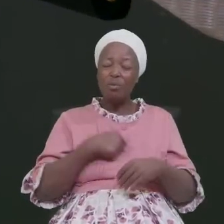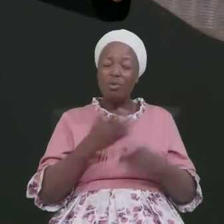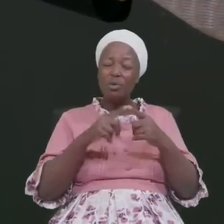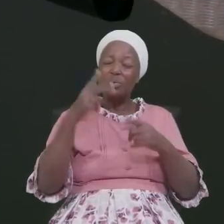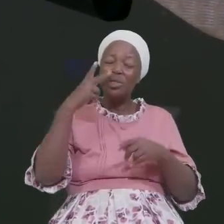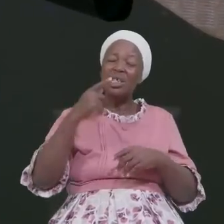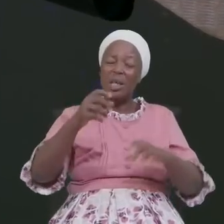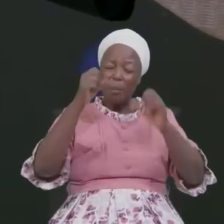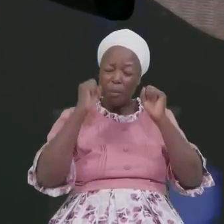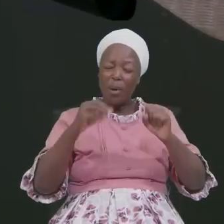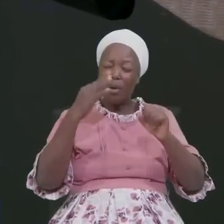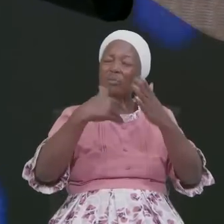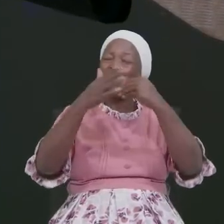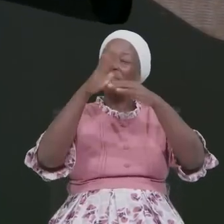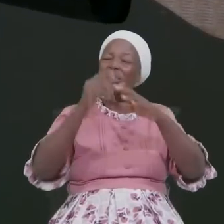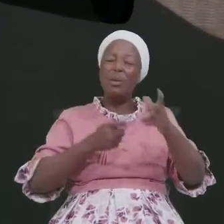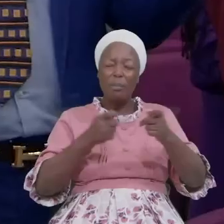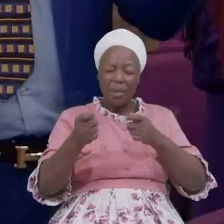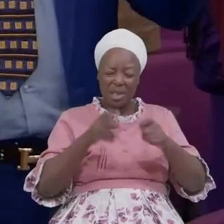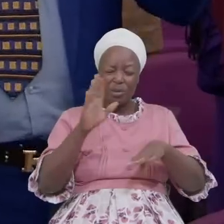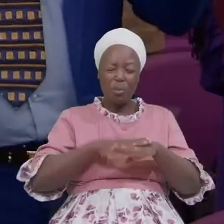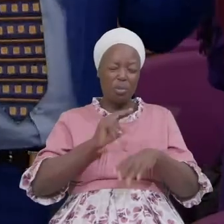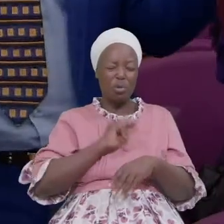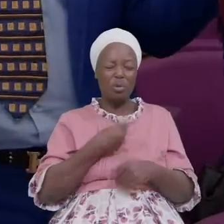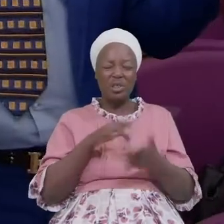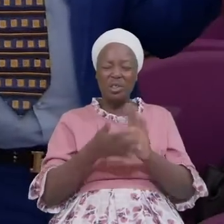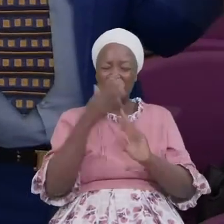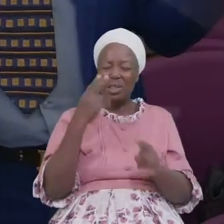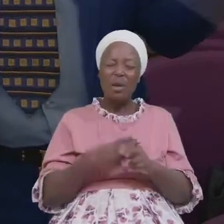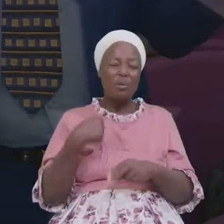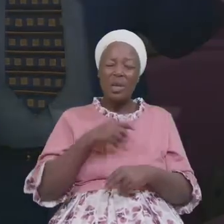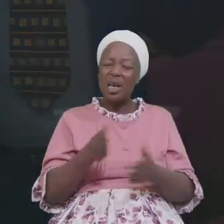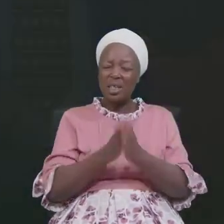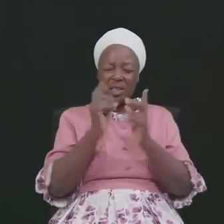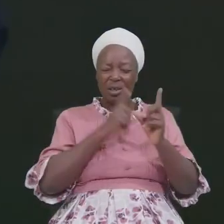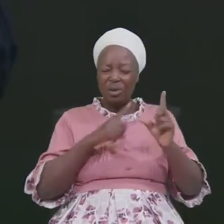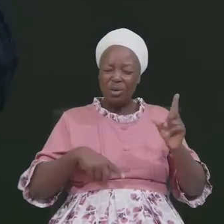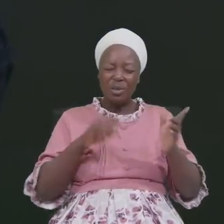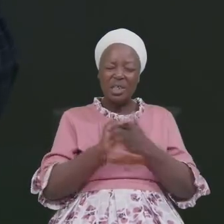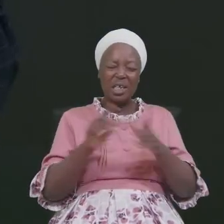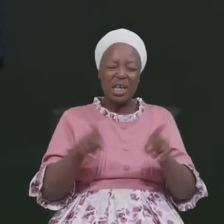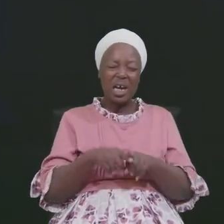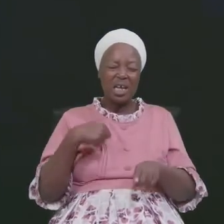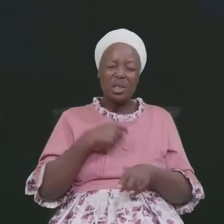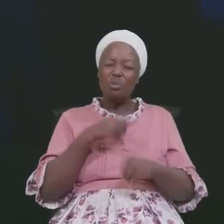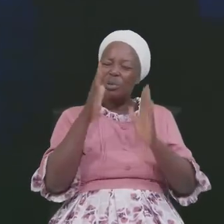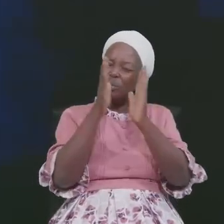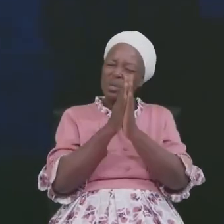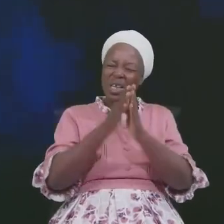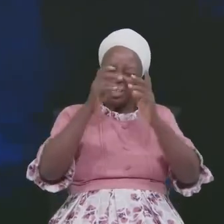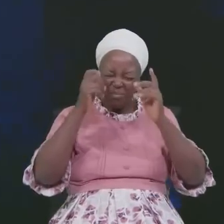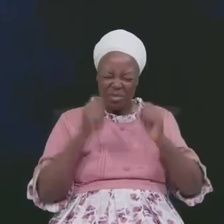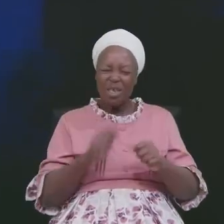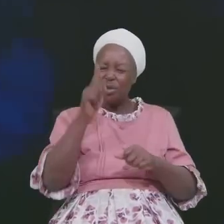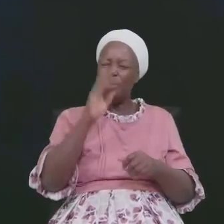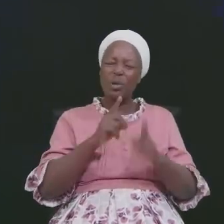of heavenly management. We're asking, Lord, as we're called, immediately you